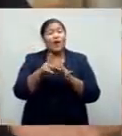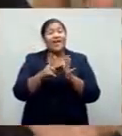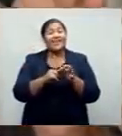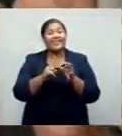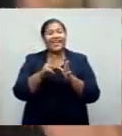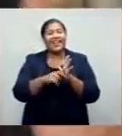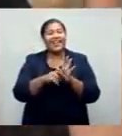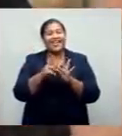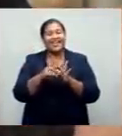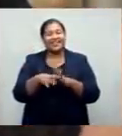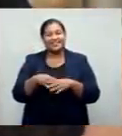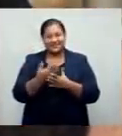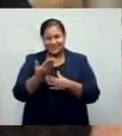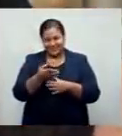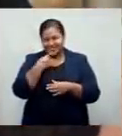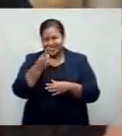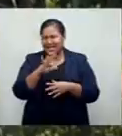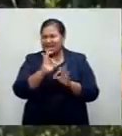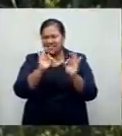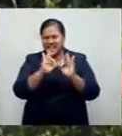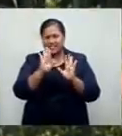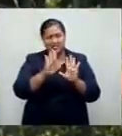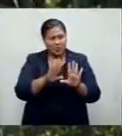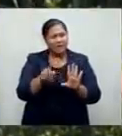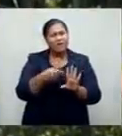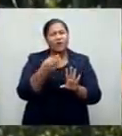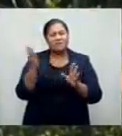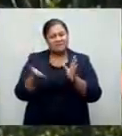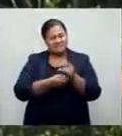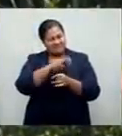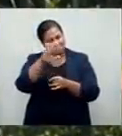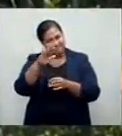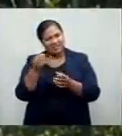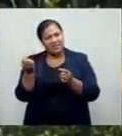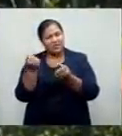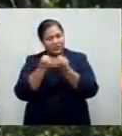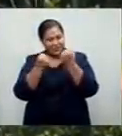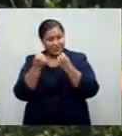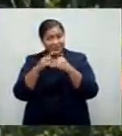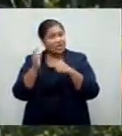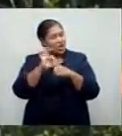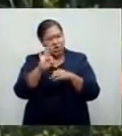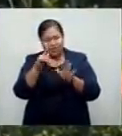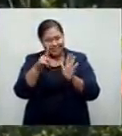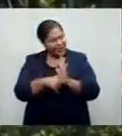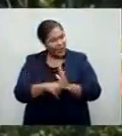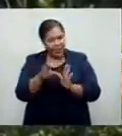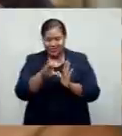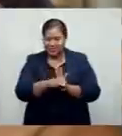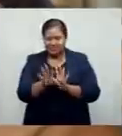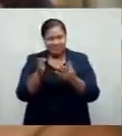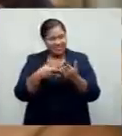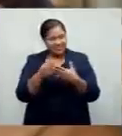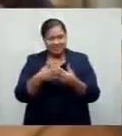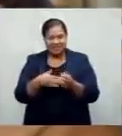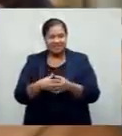Birsami Naidu says there's nothing stopping him from harvesting his cane, not even the low forecast price. If I get a